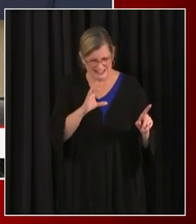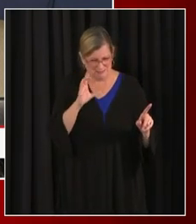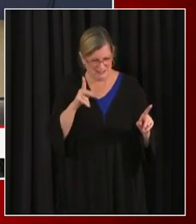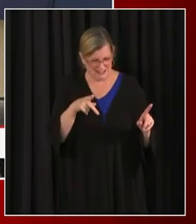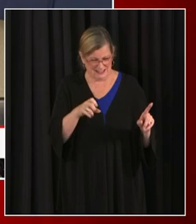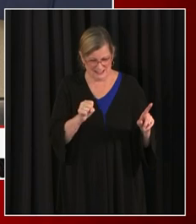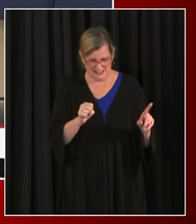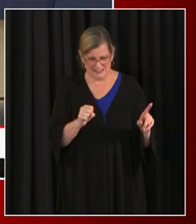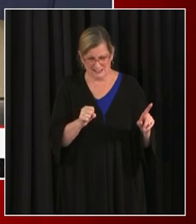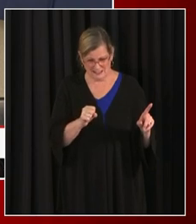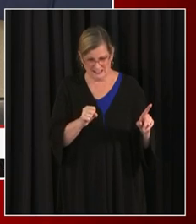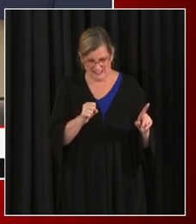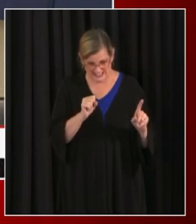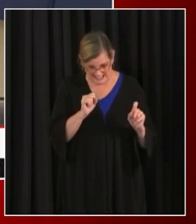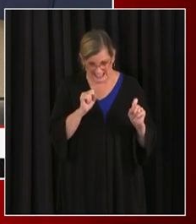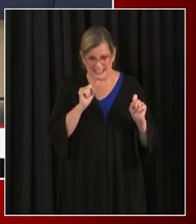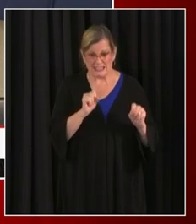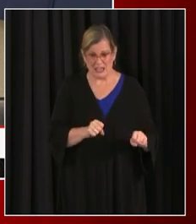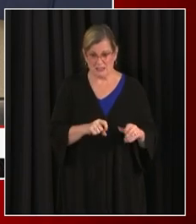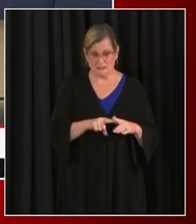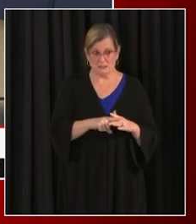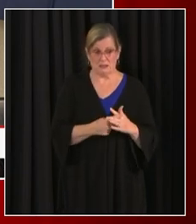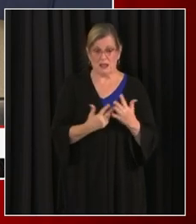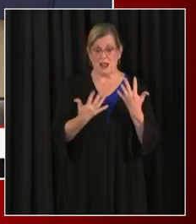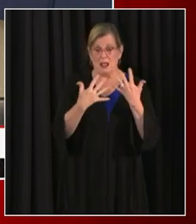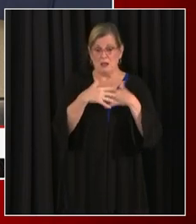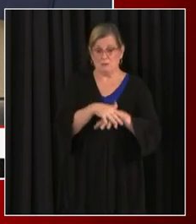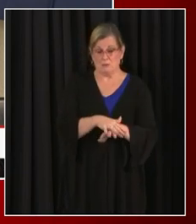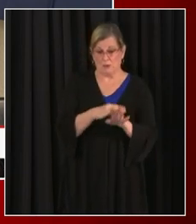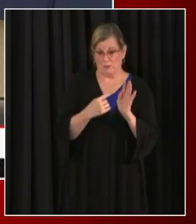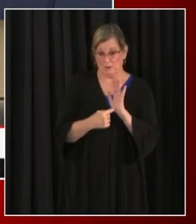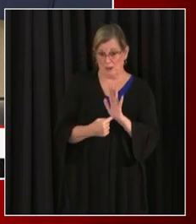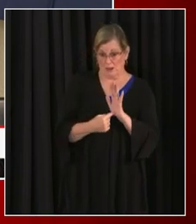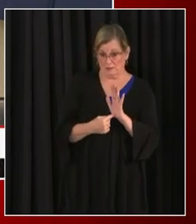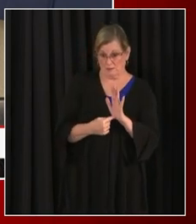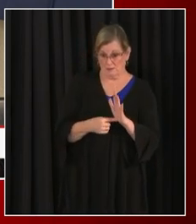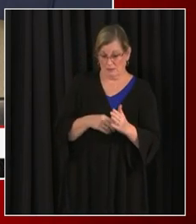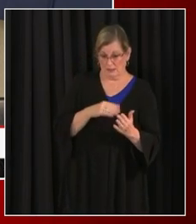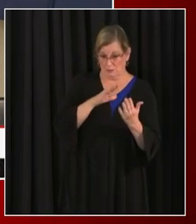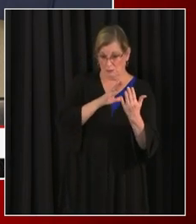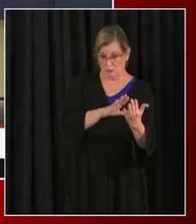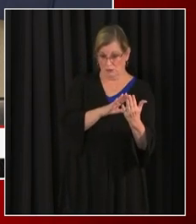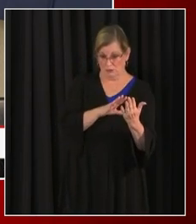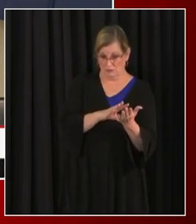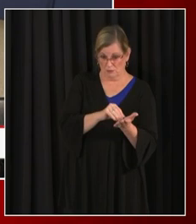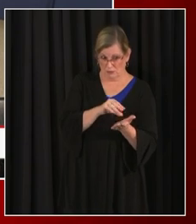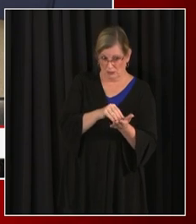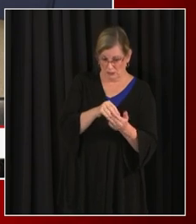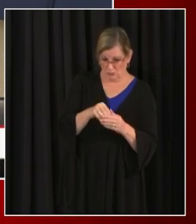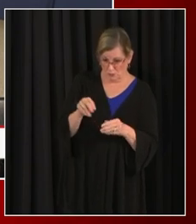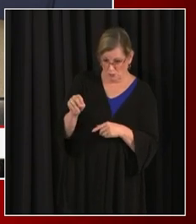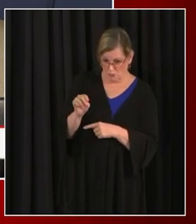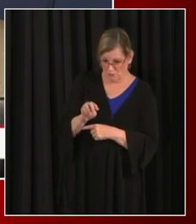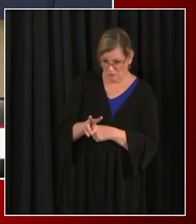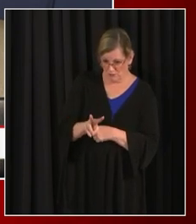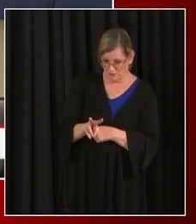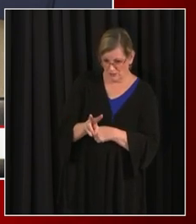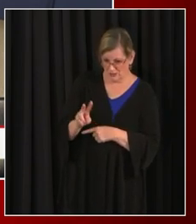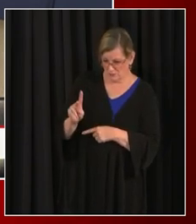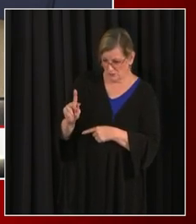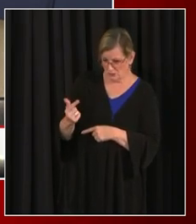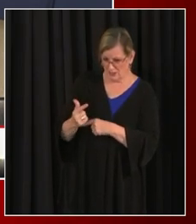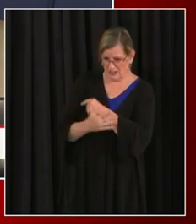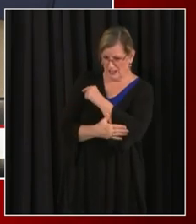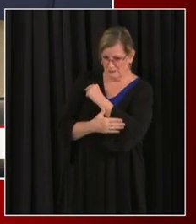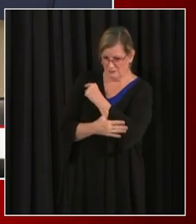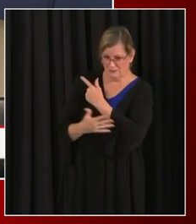can start on a hybrid model or start for in-person learning come November if Prince George's County does not open?